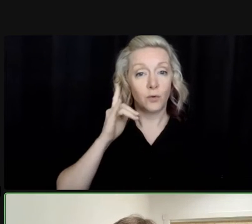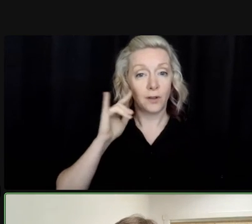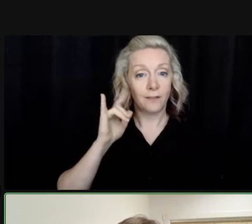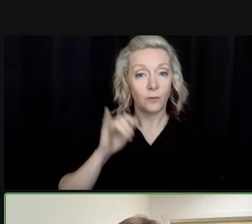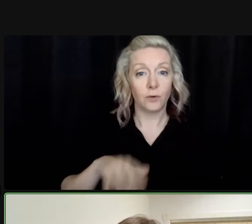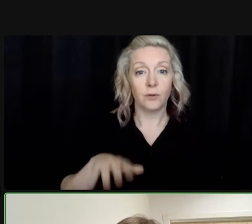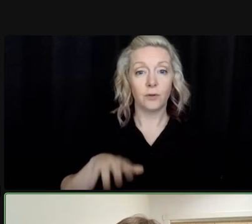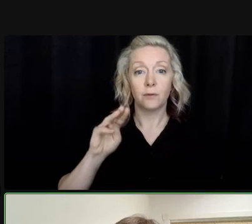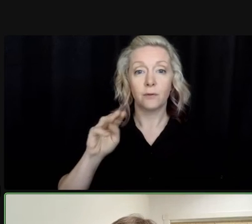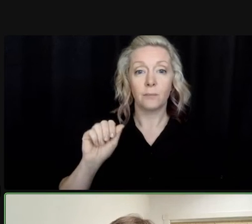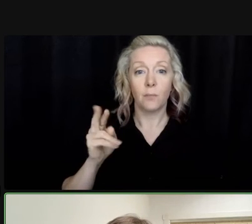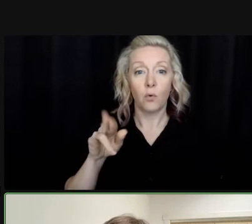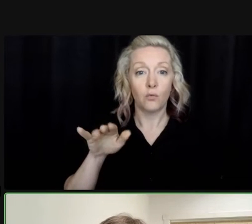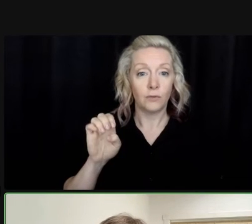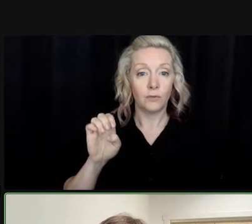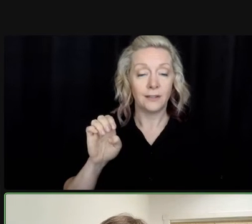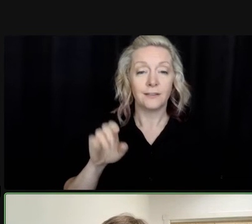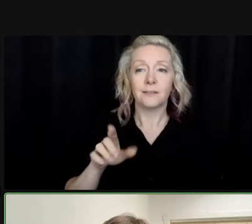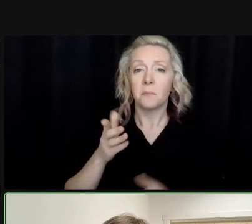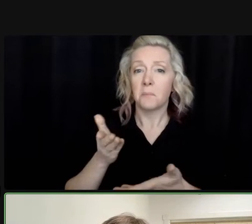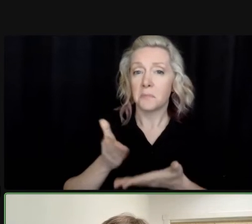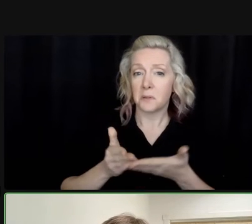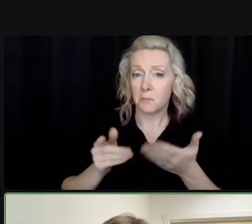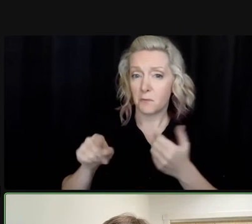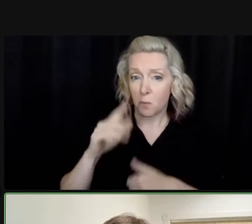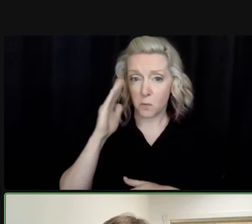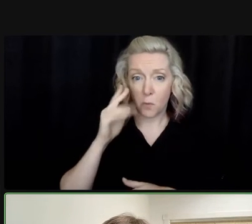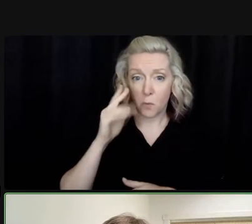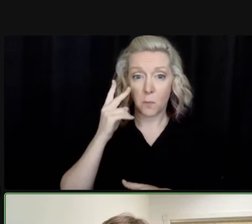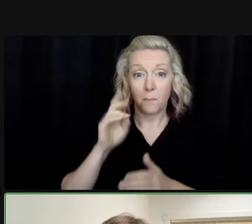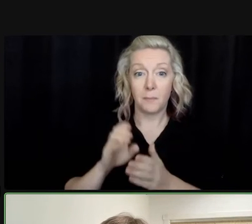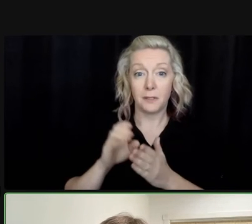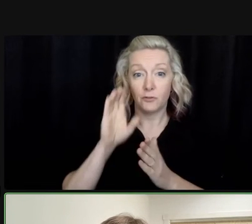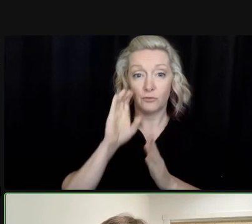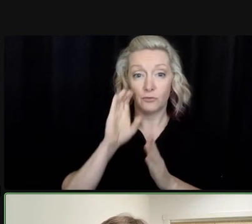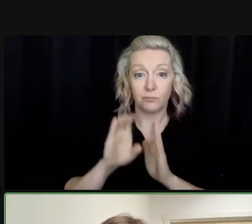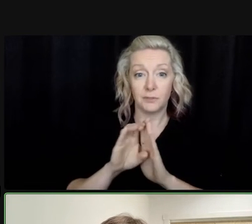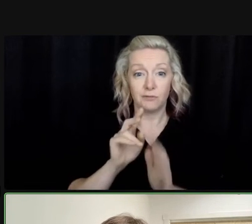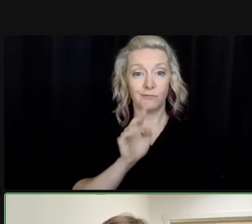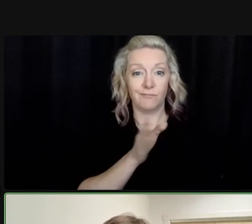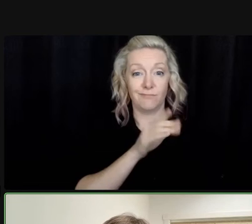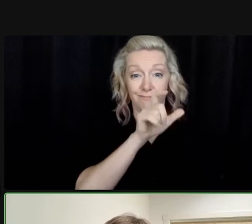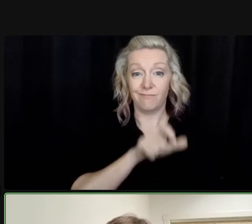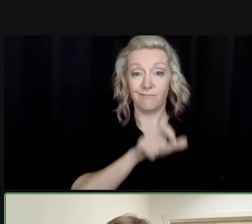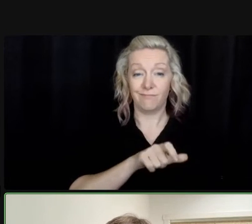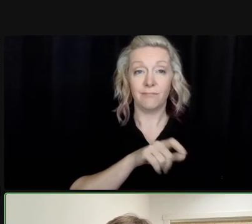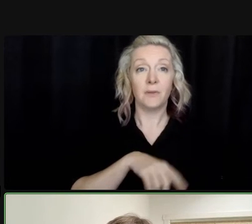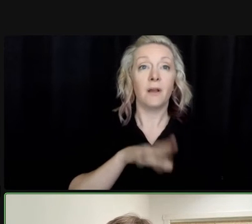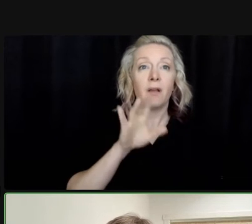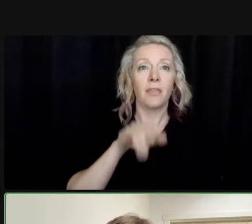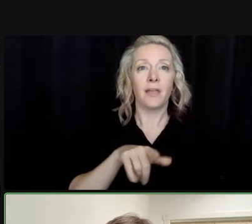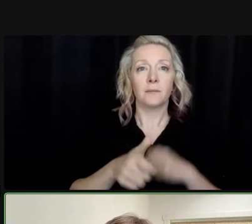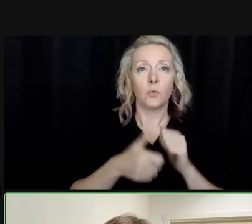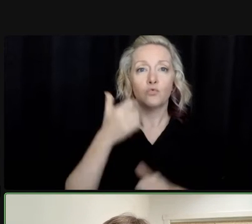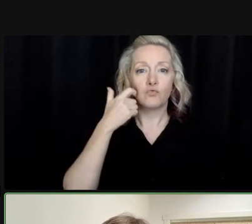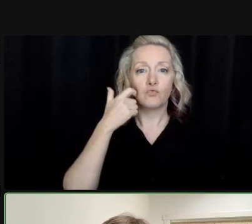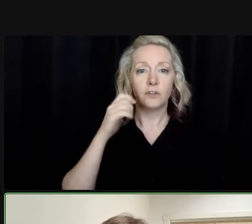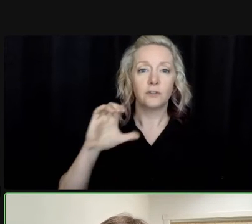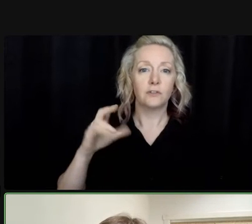Maurice Belote, who many of you may know. He's the man here on the left in this photograph. And that's us at the most recent